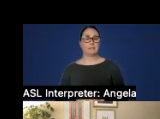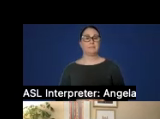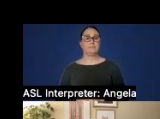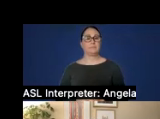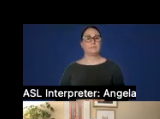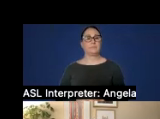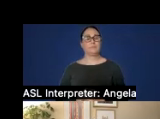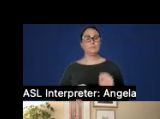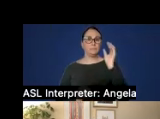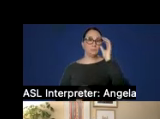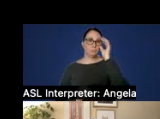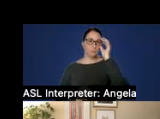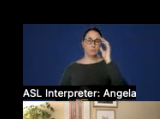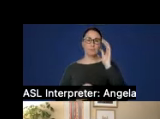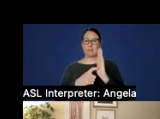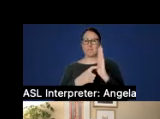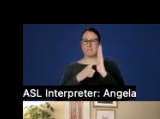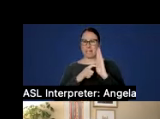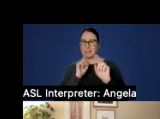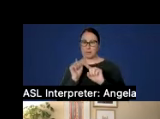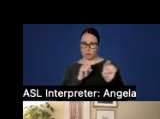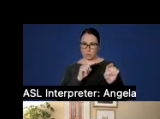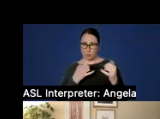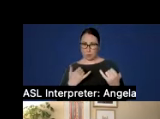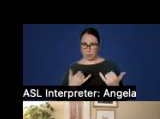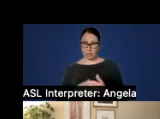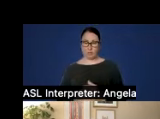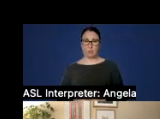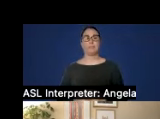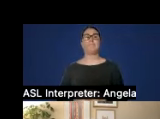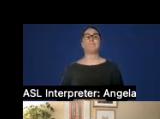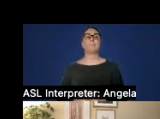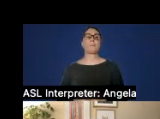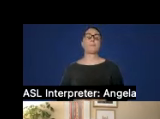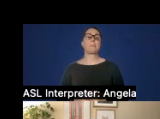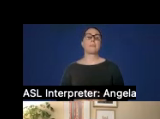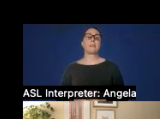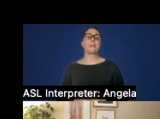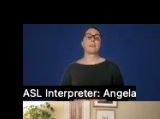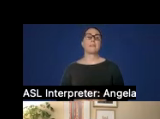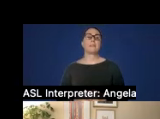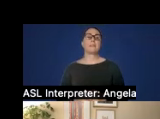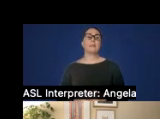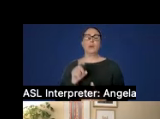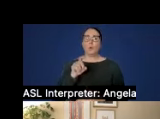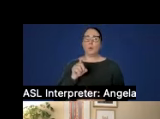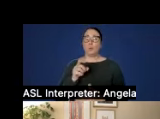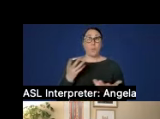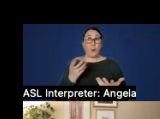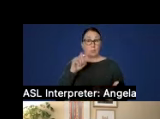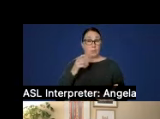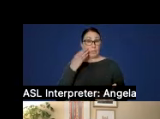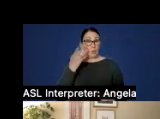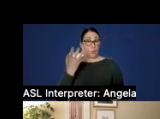Can talk about mandated reporting now. What you need to know is that the law